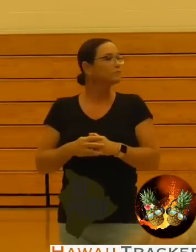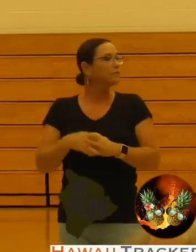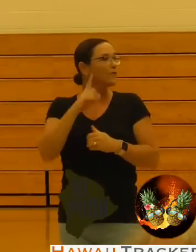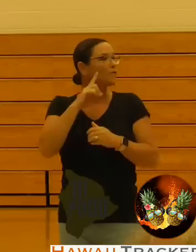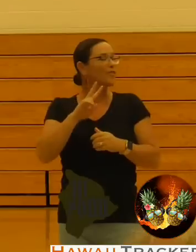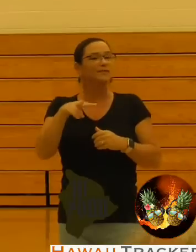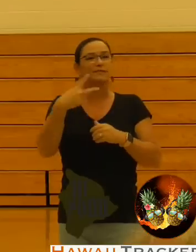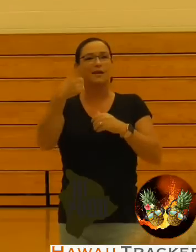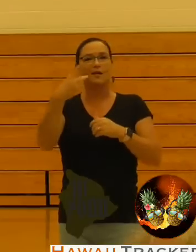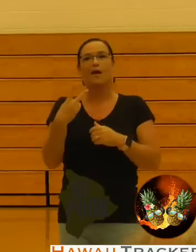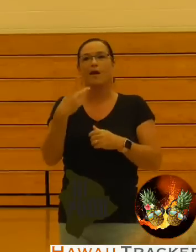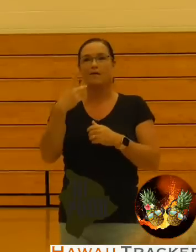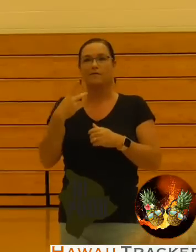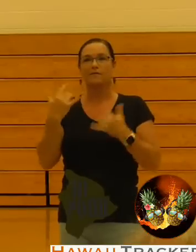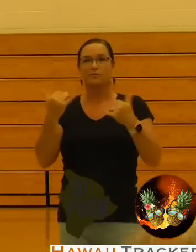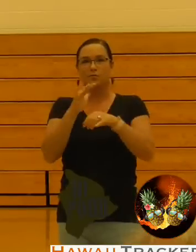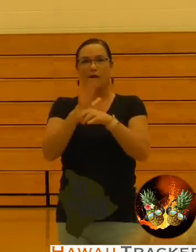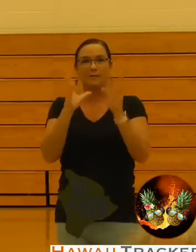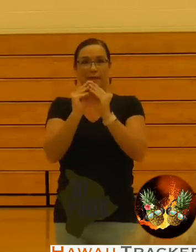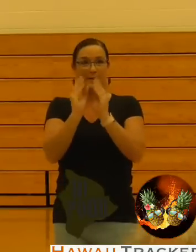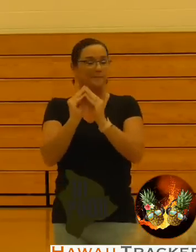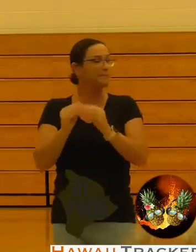second half of tonight's meeting.